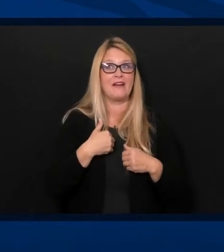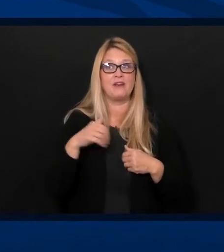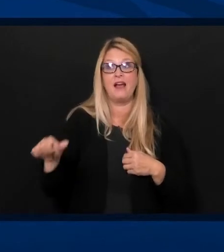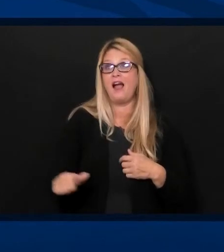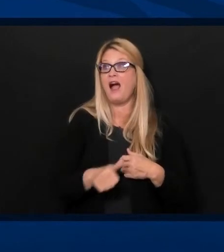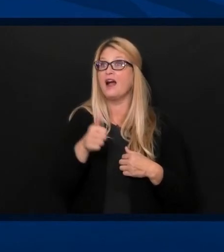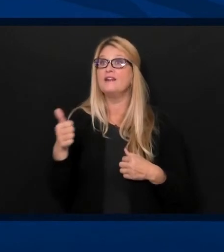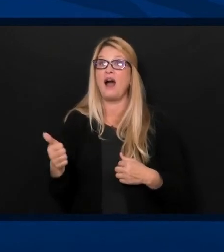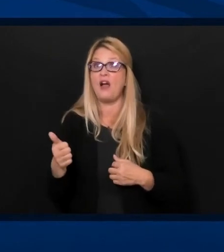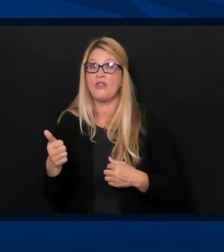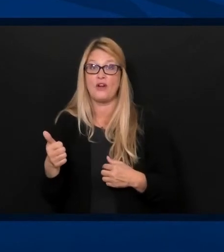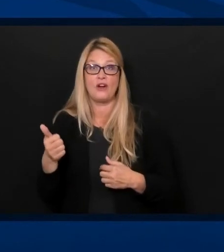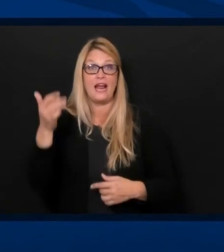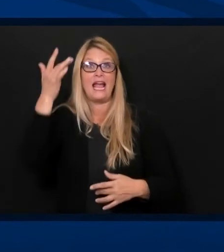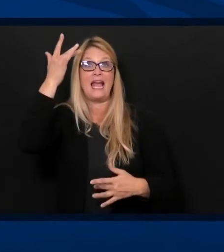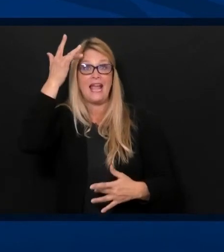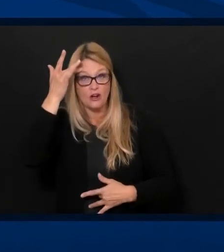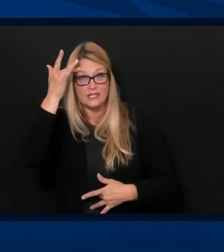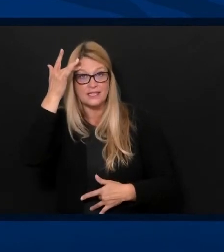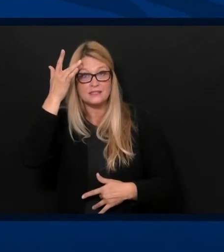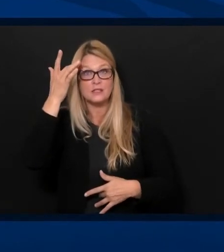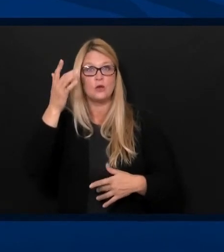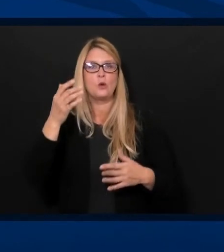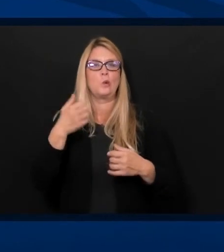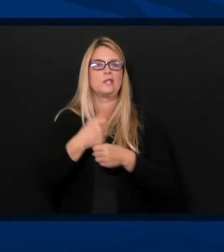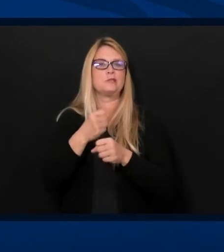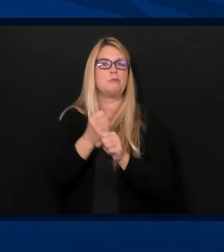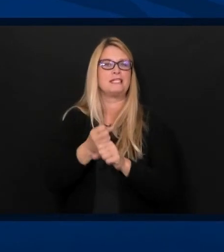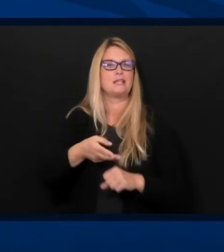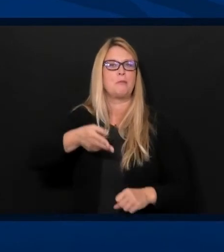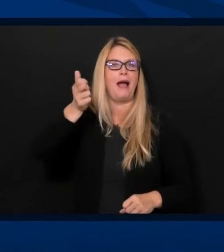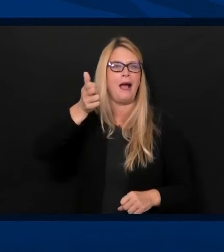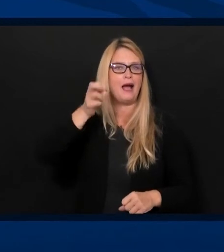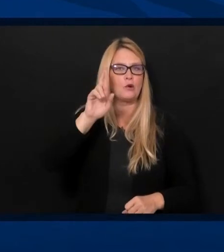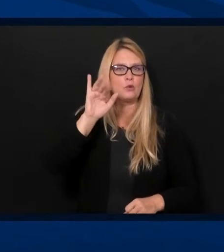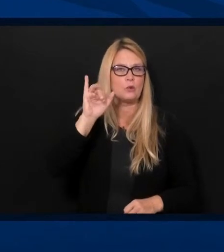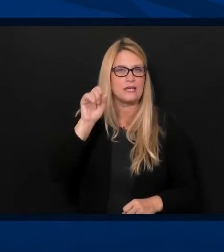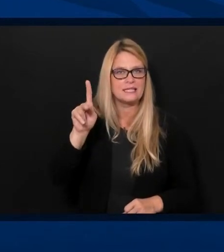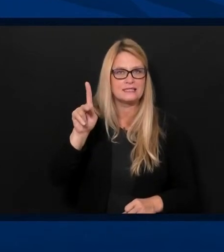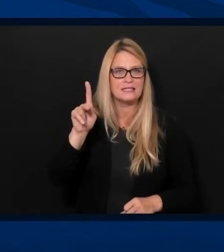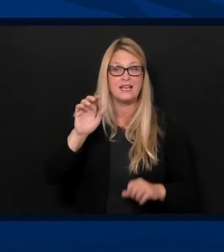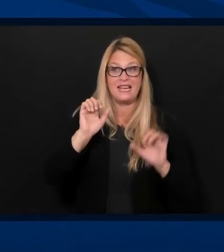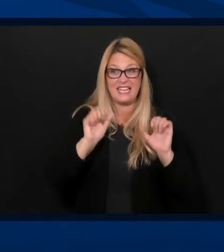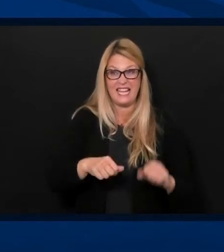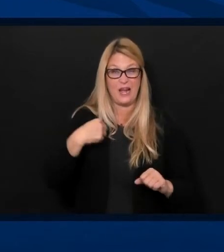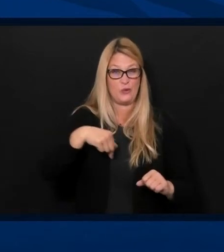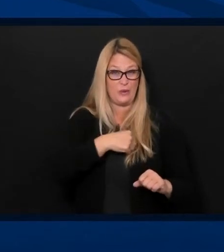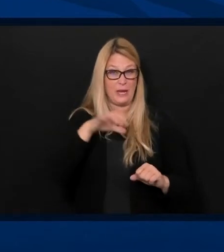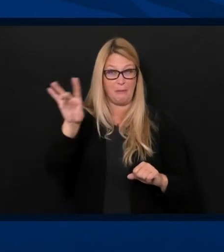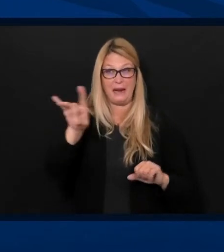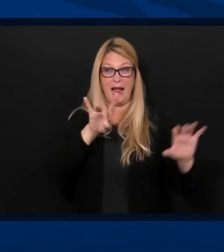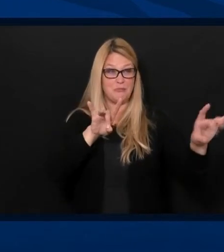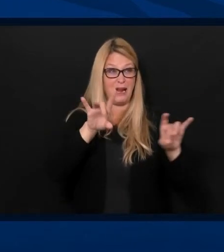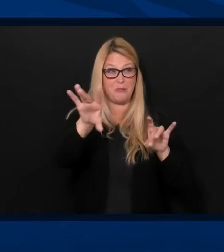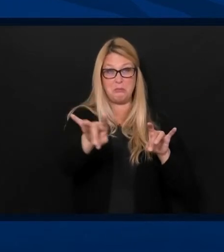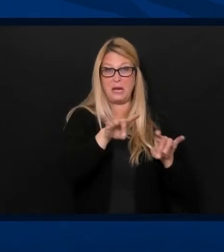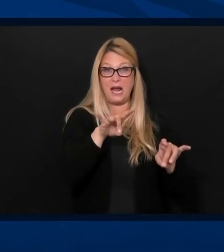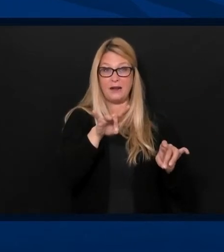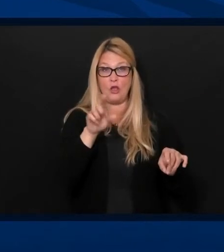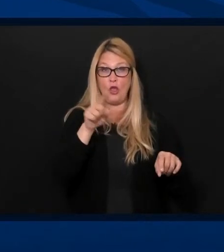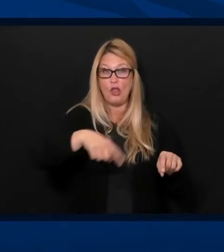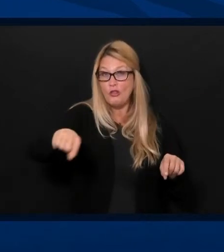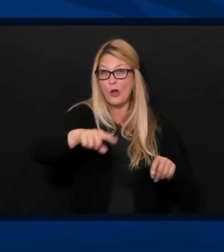them very high risk, would you be able to pluck those members out of those populations to get the vaccine first, along